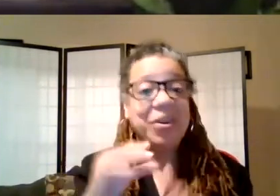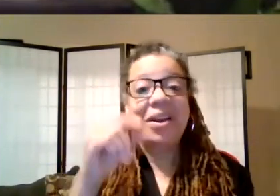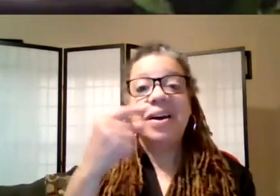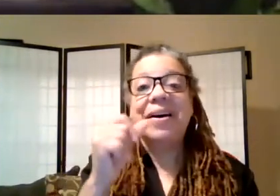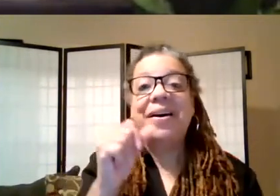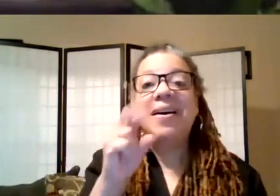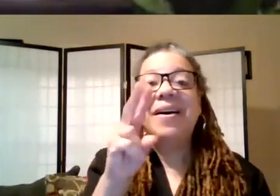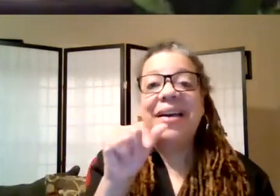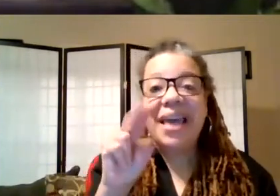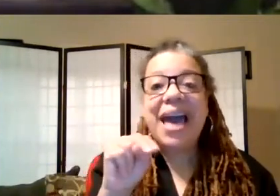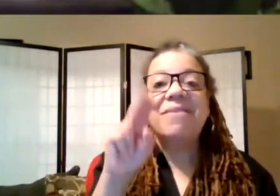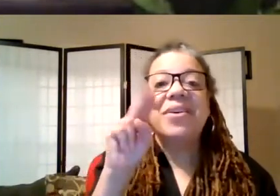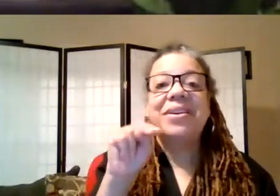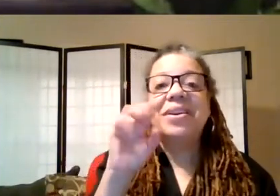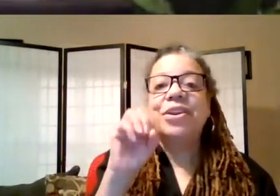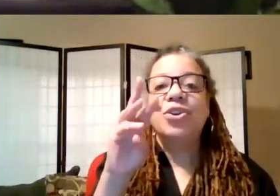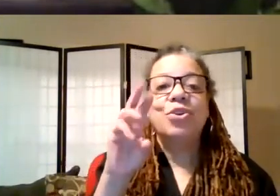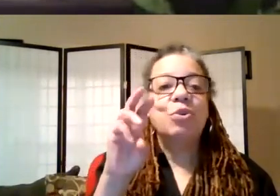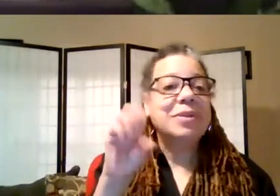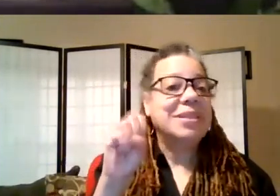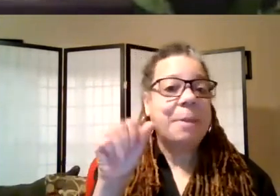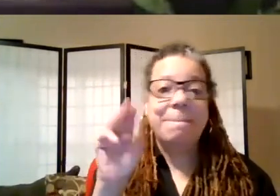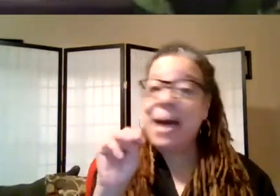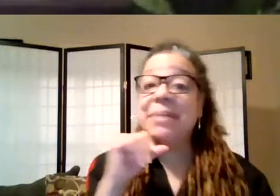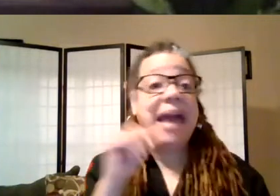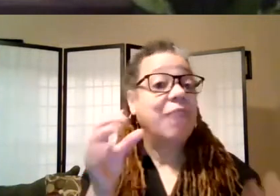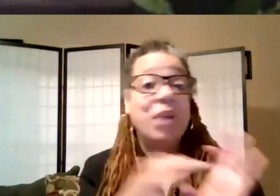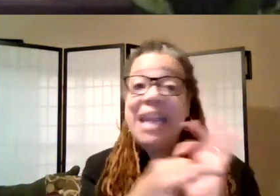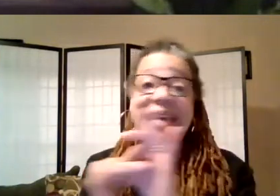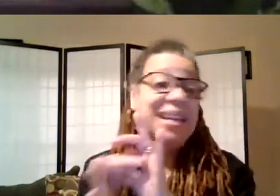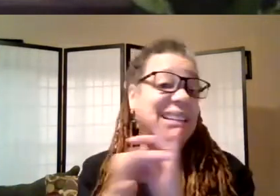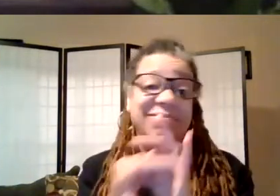the other G Newsom of the state of California. So I am not like